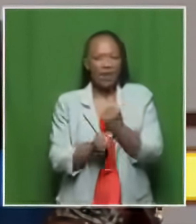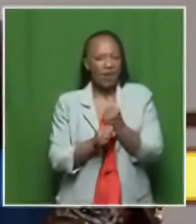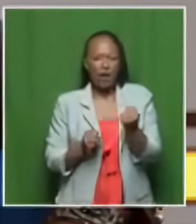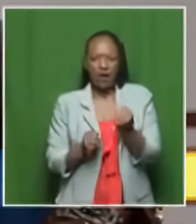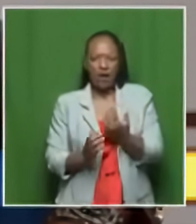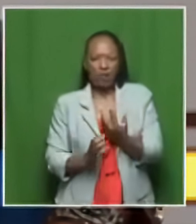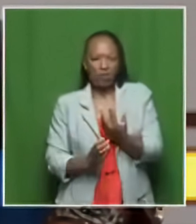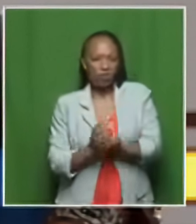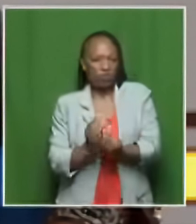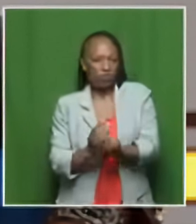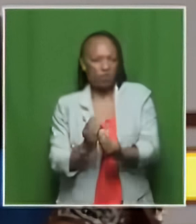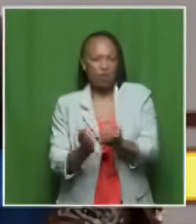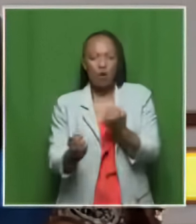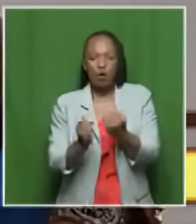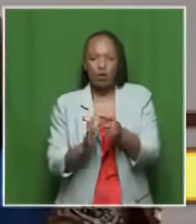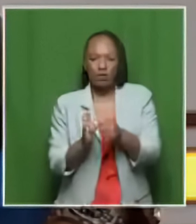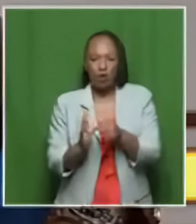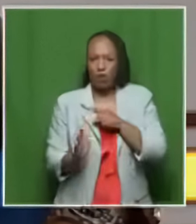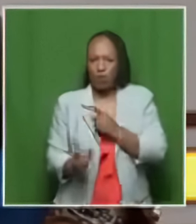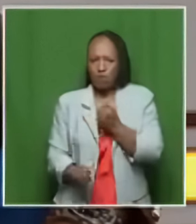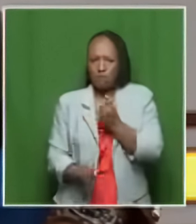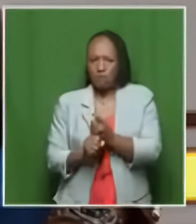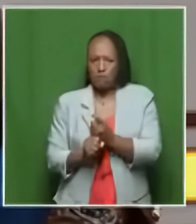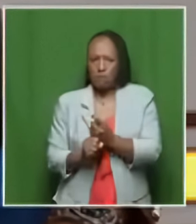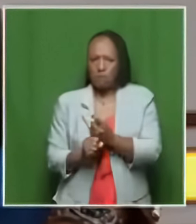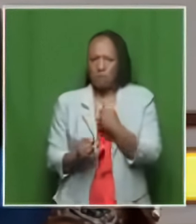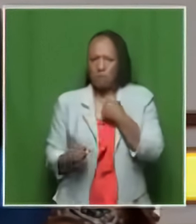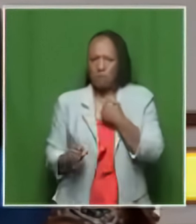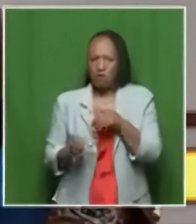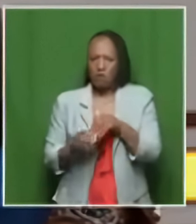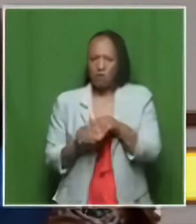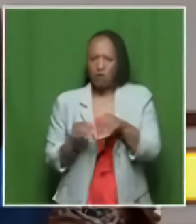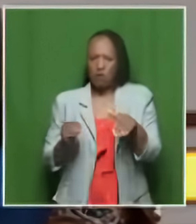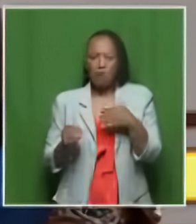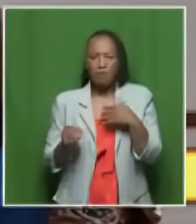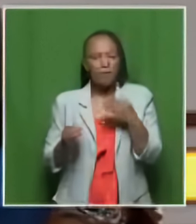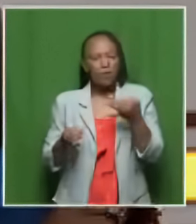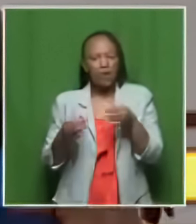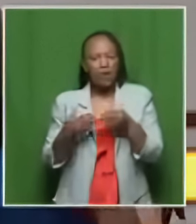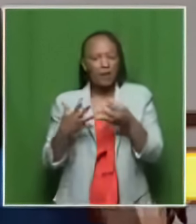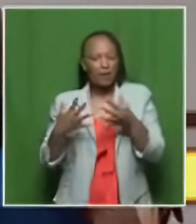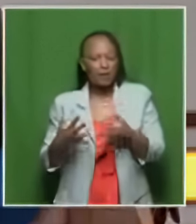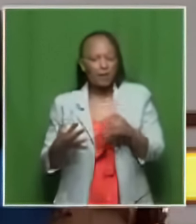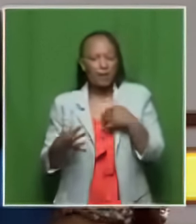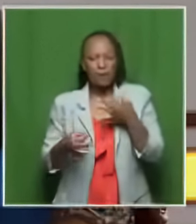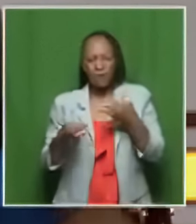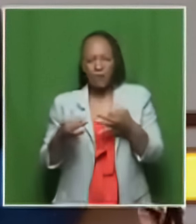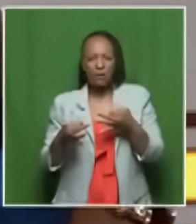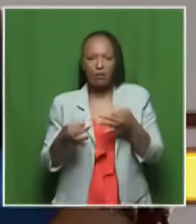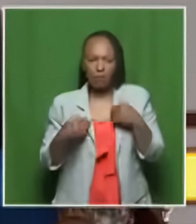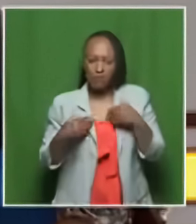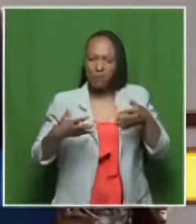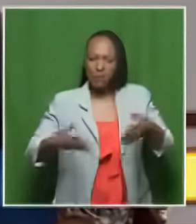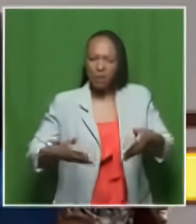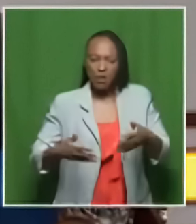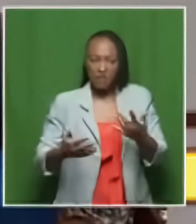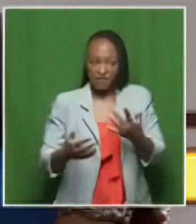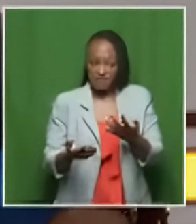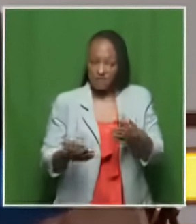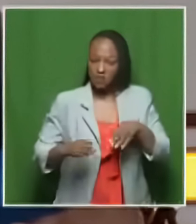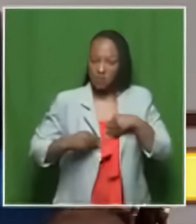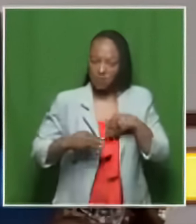single court date. Why would you deny me bail? I'm a political leader. I'm a leader of a political party. So I'm here. If bail